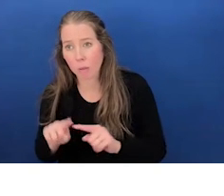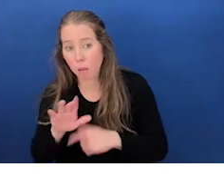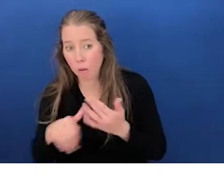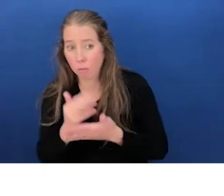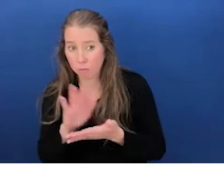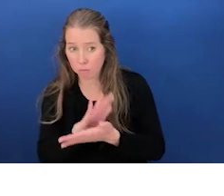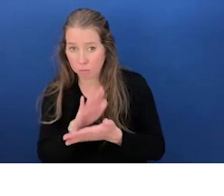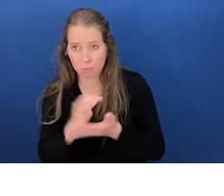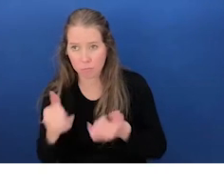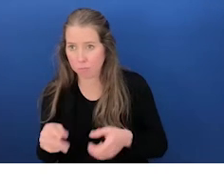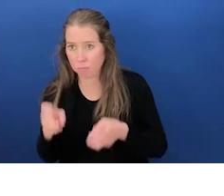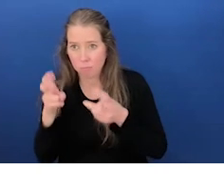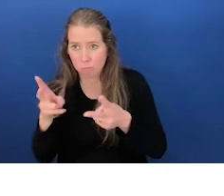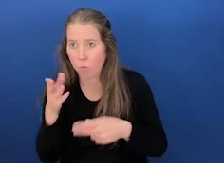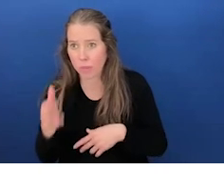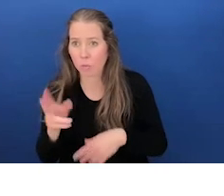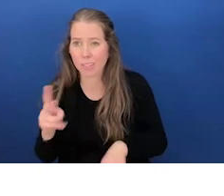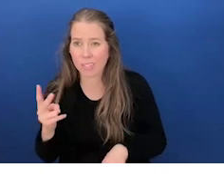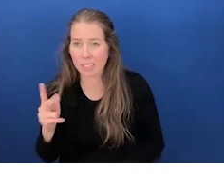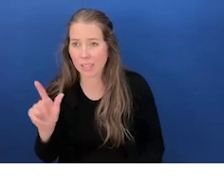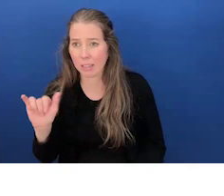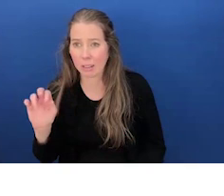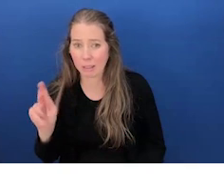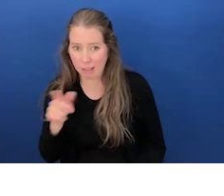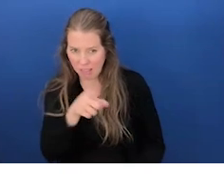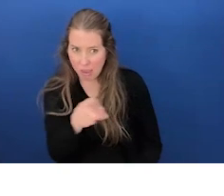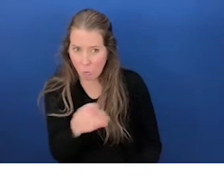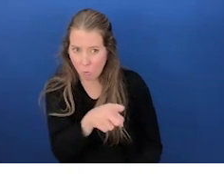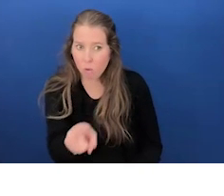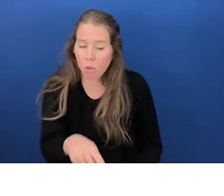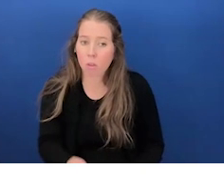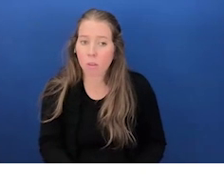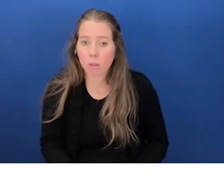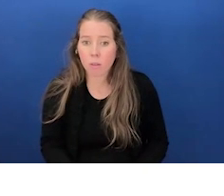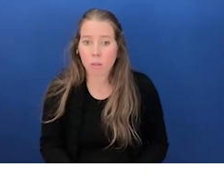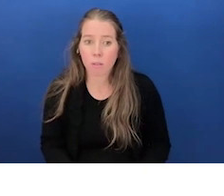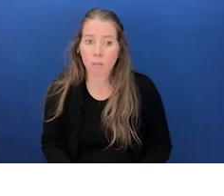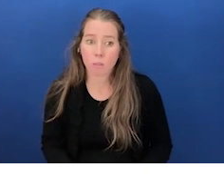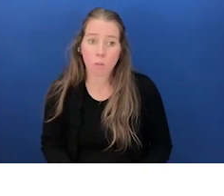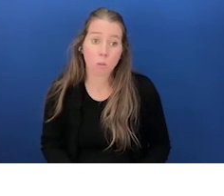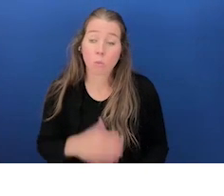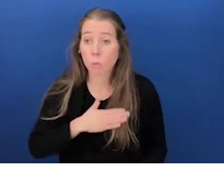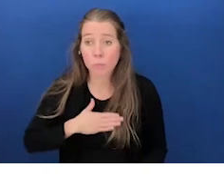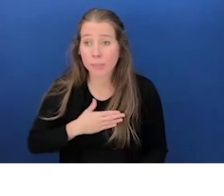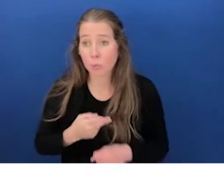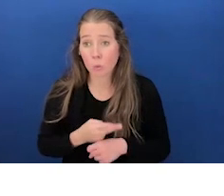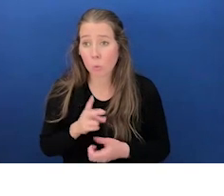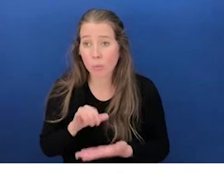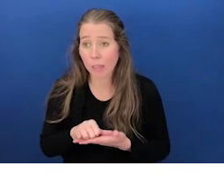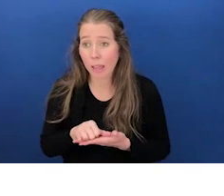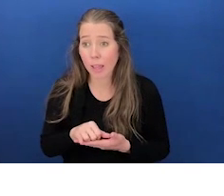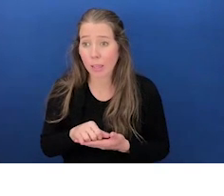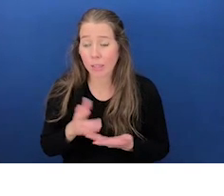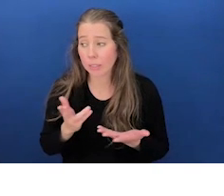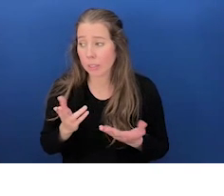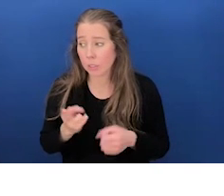documents are now uploaded onto the second link that you see there. So Please utilize that, utilize